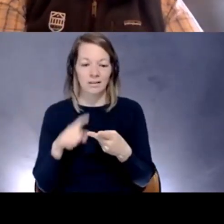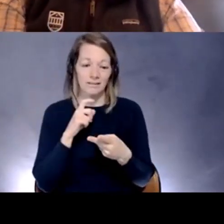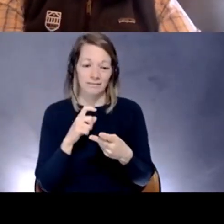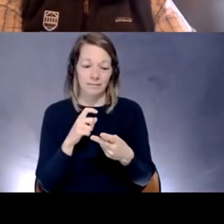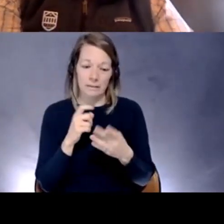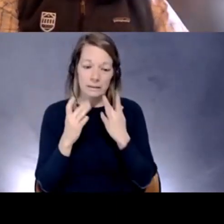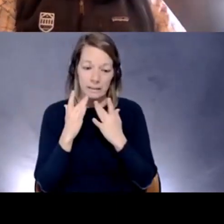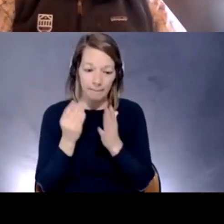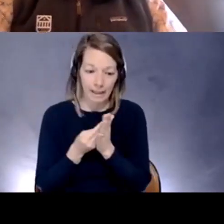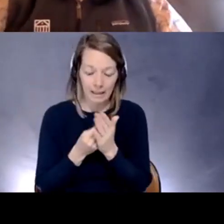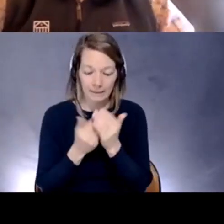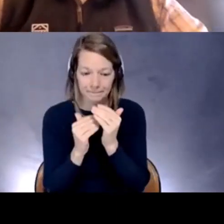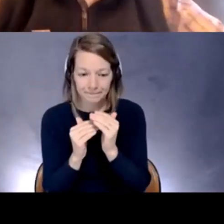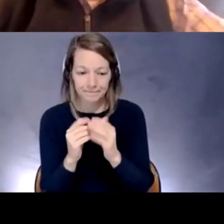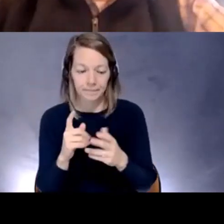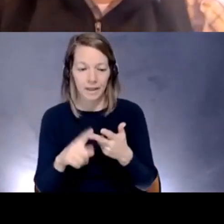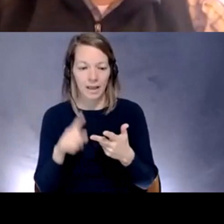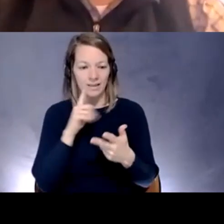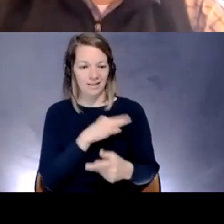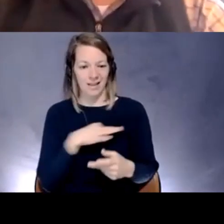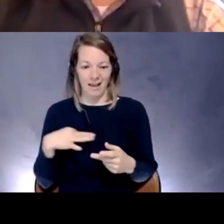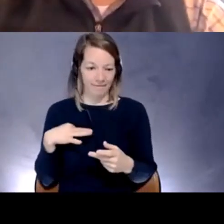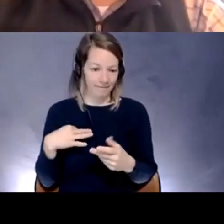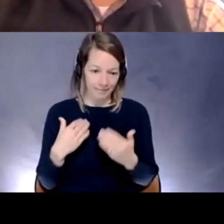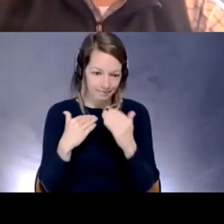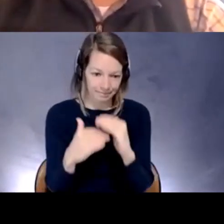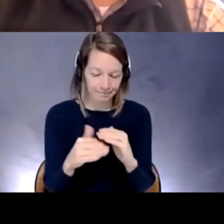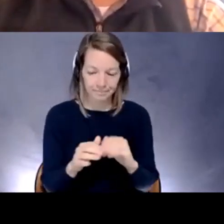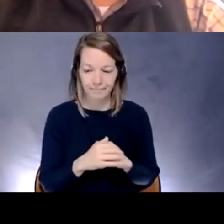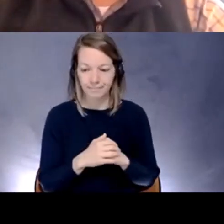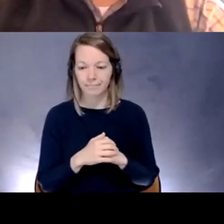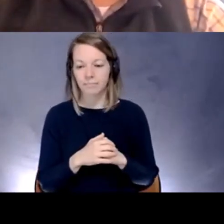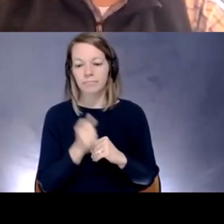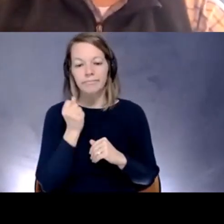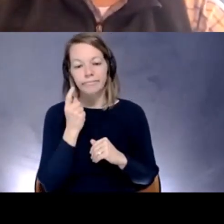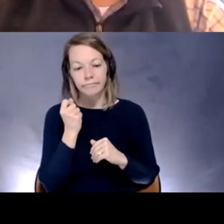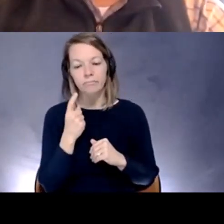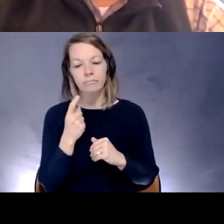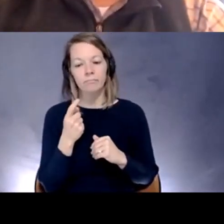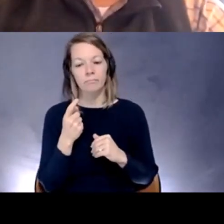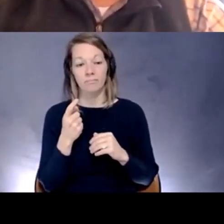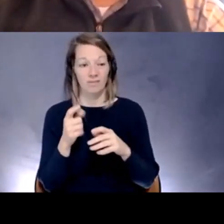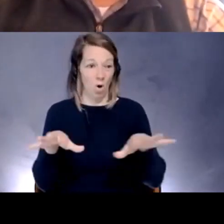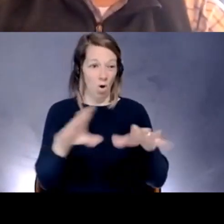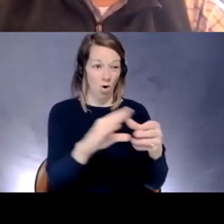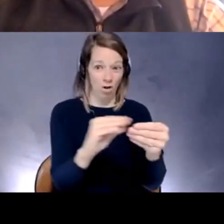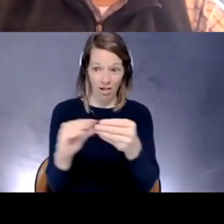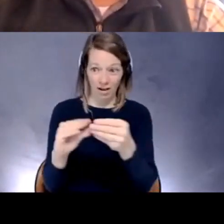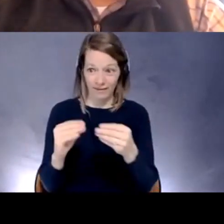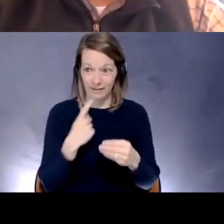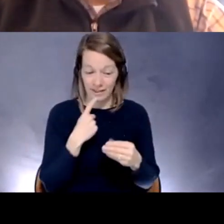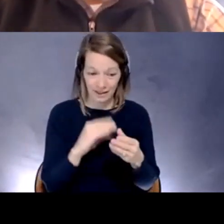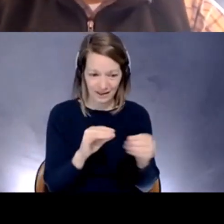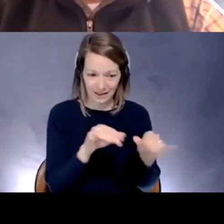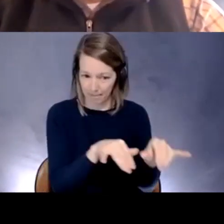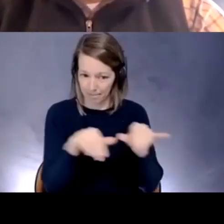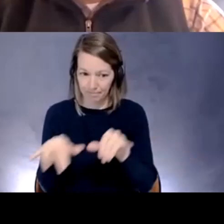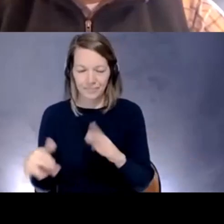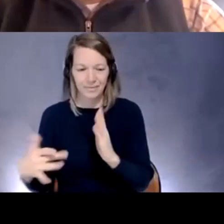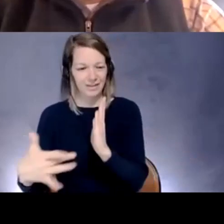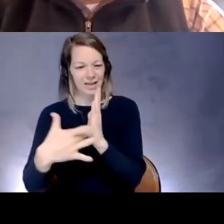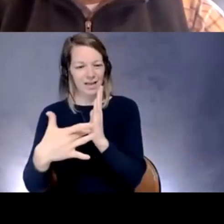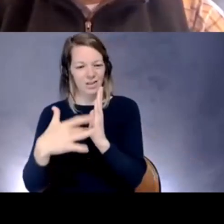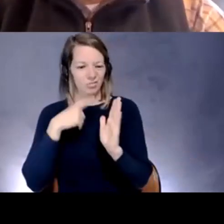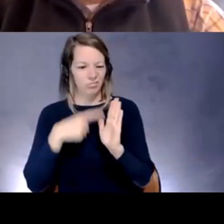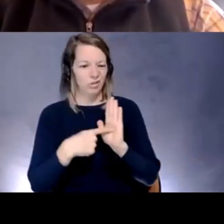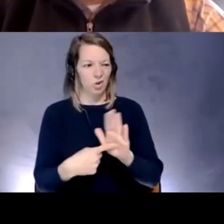budgets, and workforce capacity. So really showing what everyone else has said here today too, and the technology is reflective